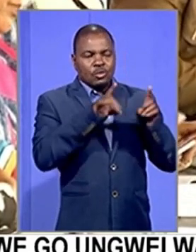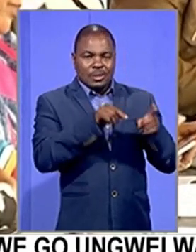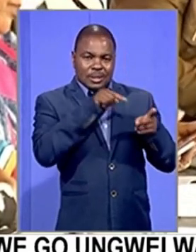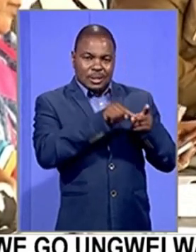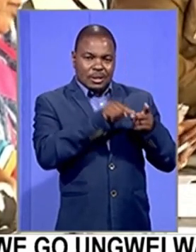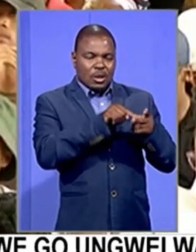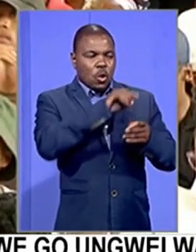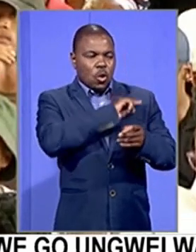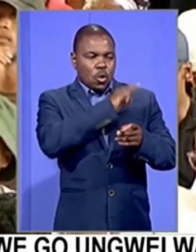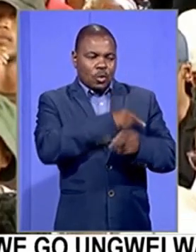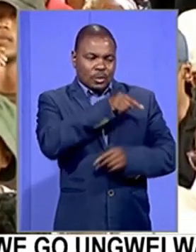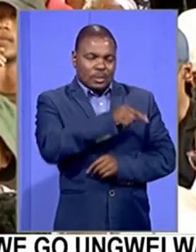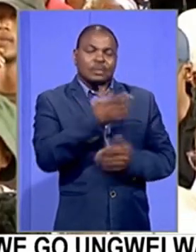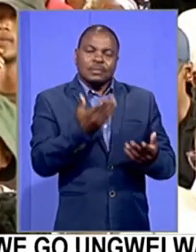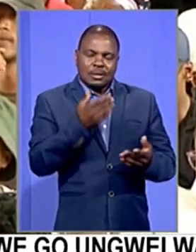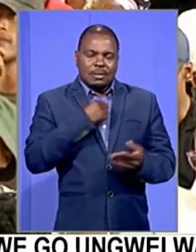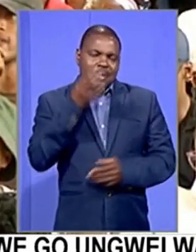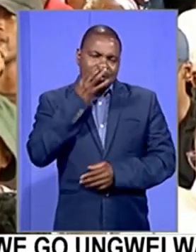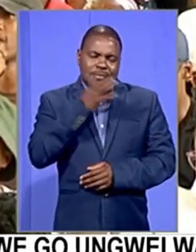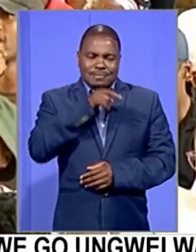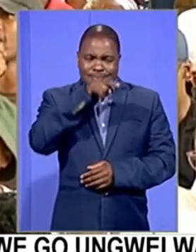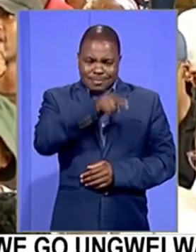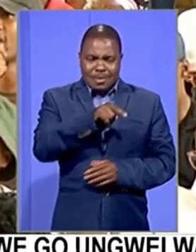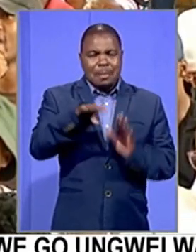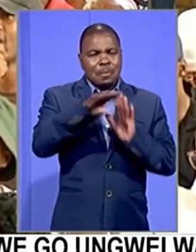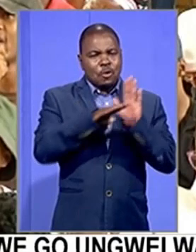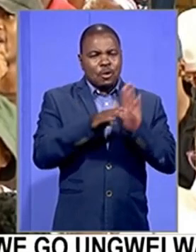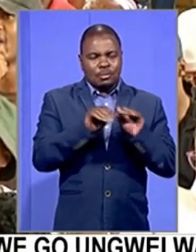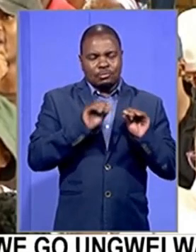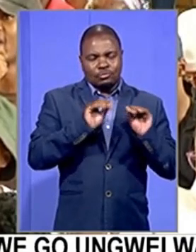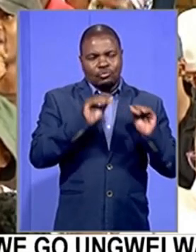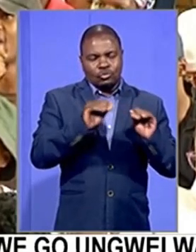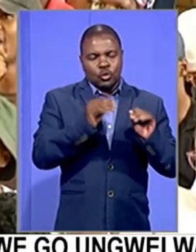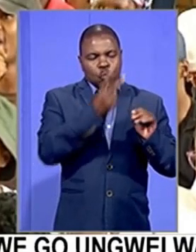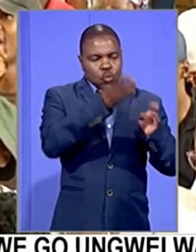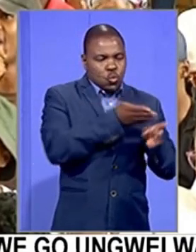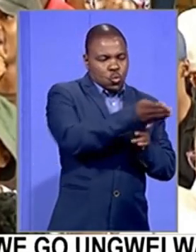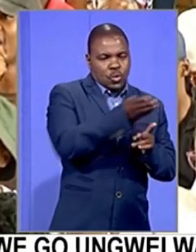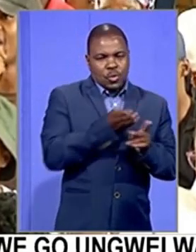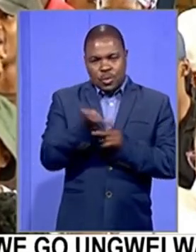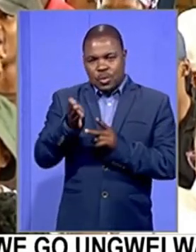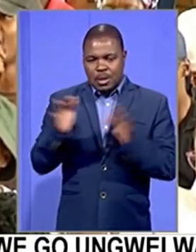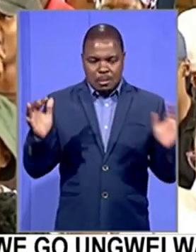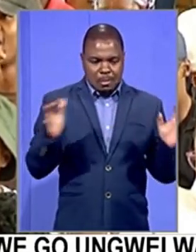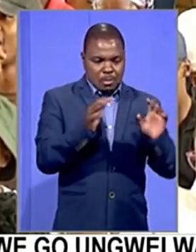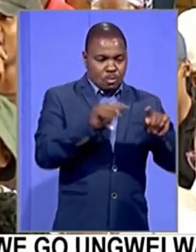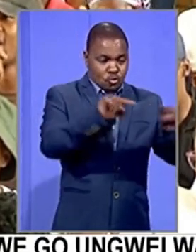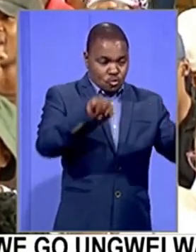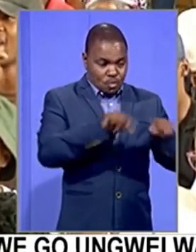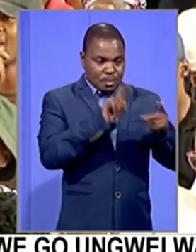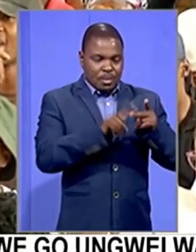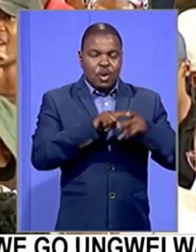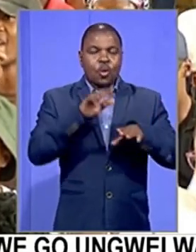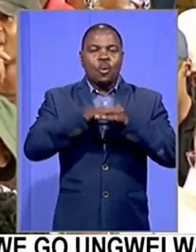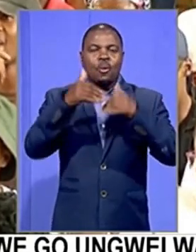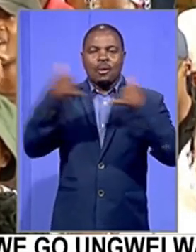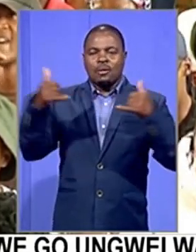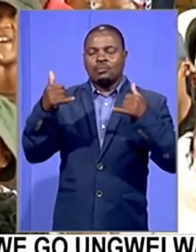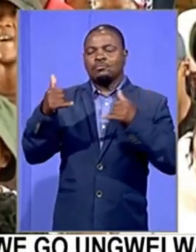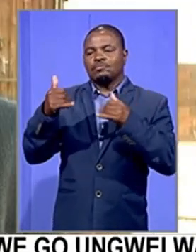Training Authority ba hlalošage lenaneo la thuto le tlo swara ka ditsela tše pedi e le go kopano ka diphapošing le tšhomišo ya